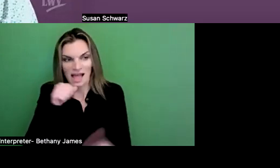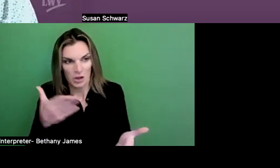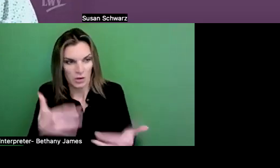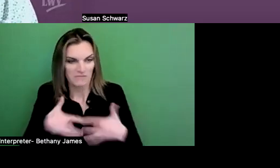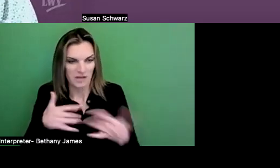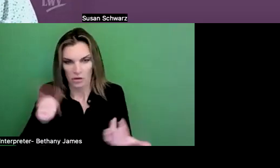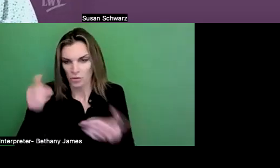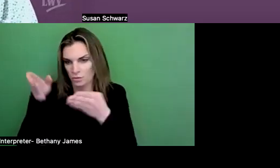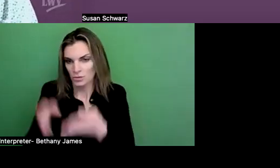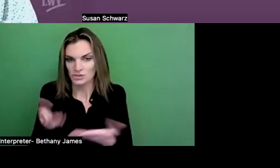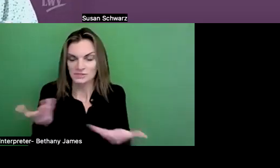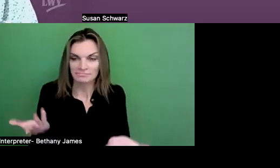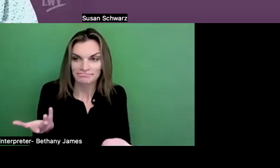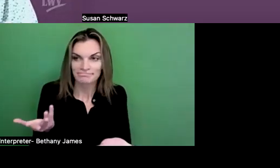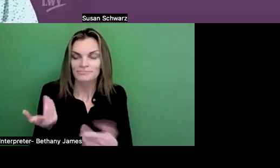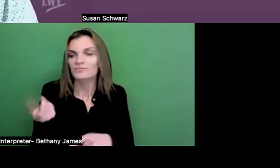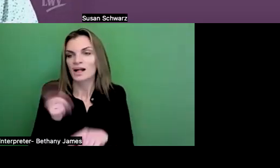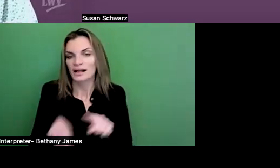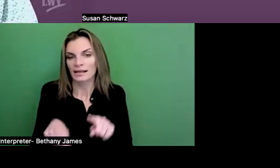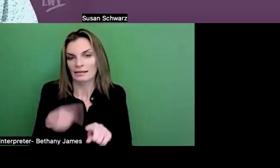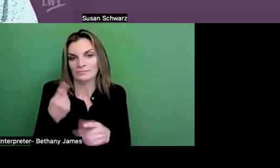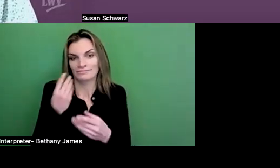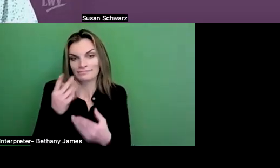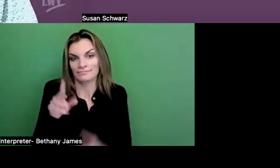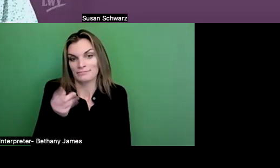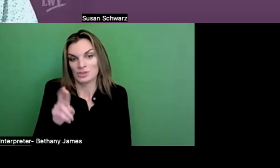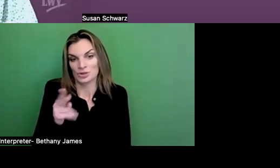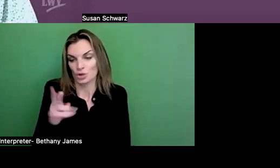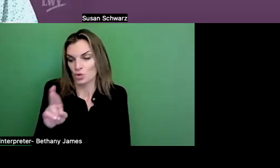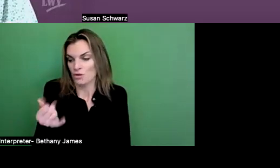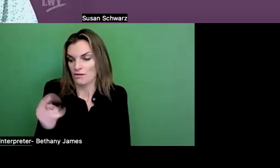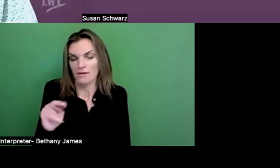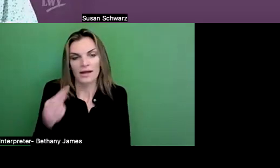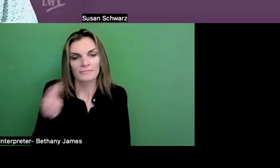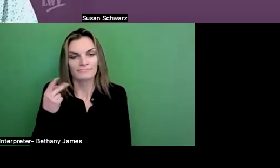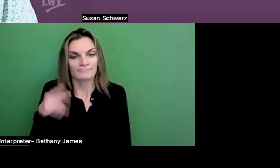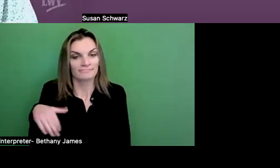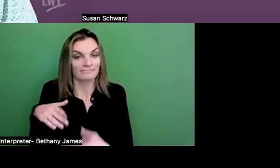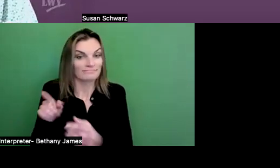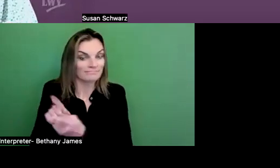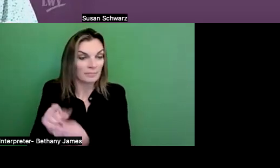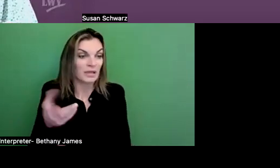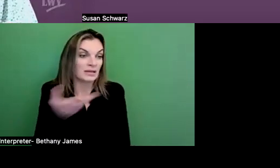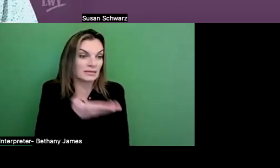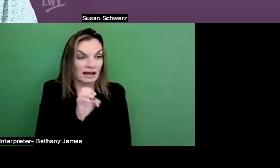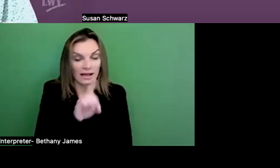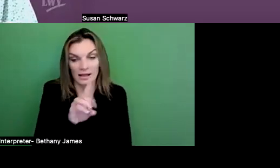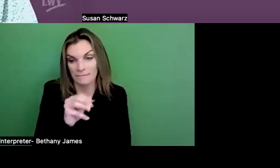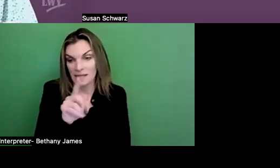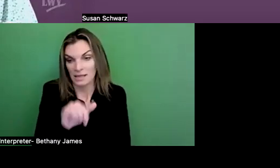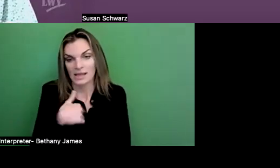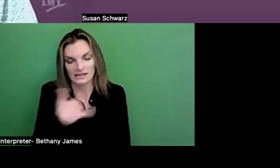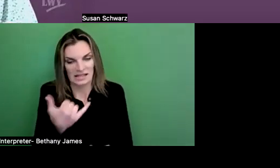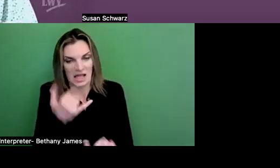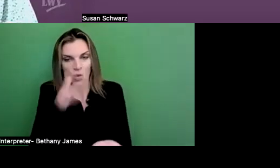So I cannot tell you what the major difference is with myself. And for Ed Manley, I guess we'll hear about the major differences as